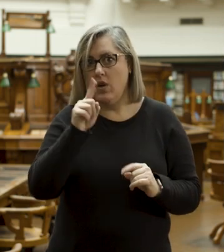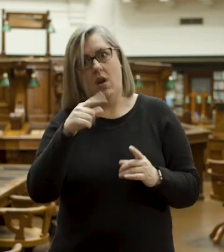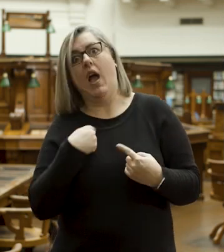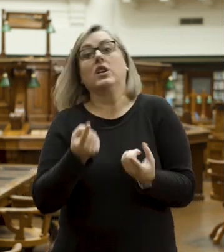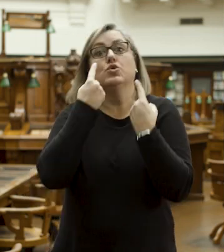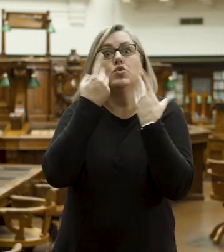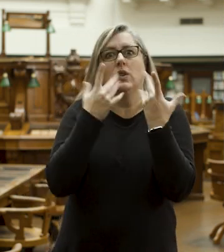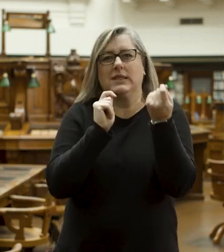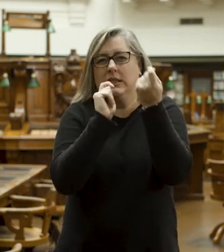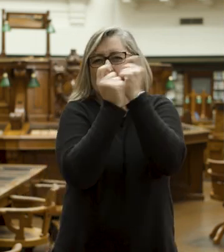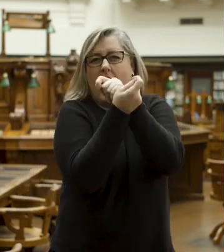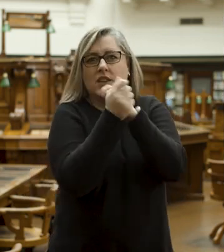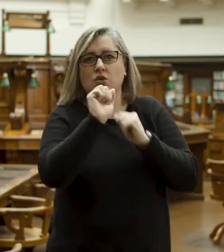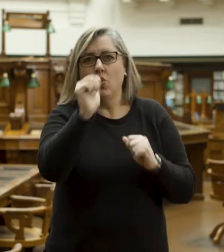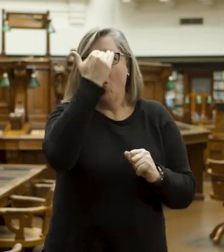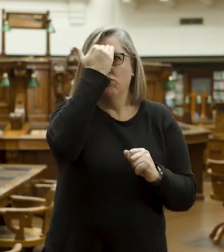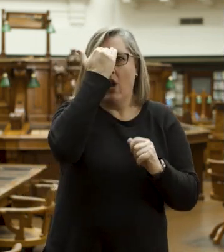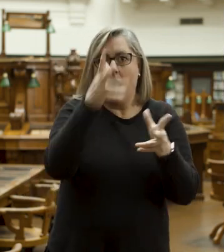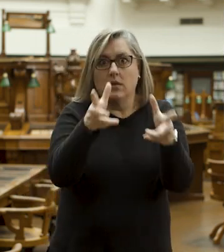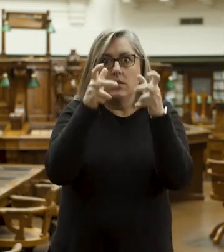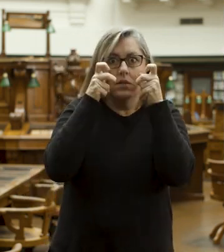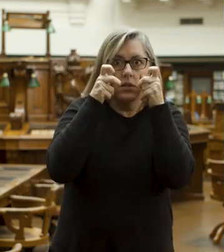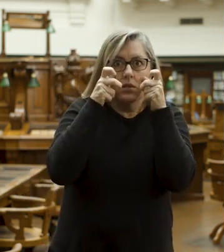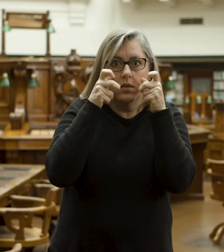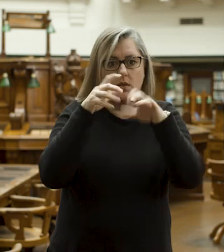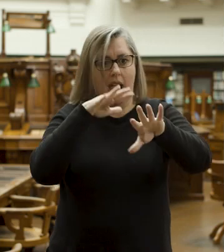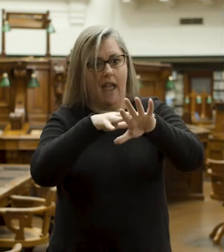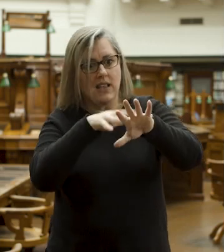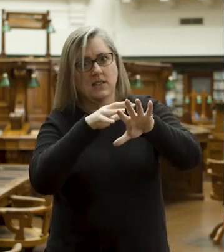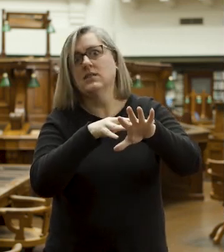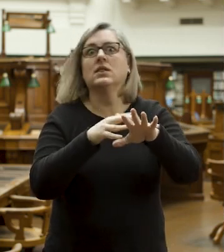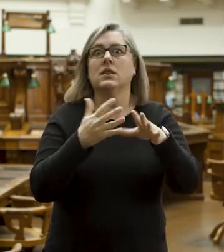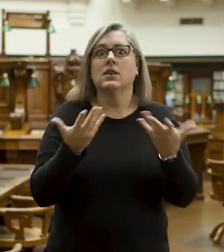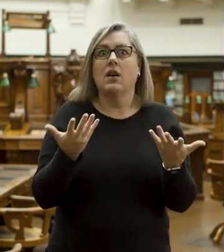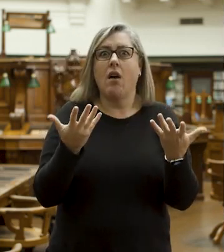to change the way in which you perceive your hand.